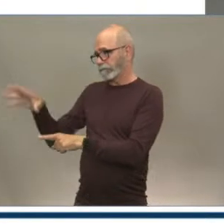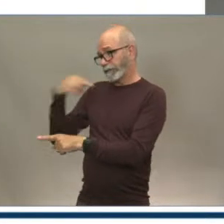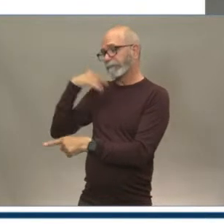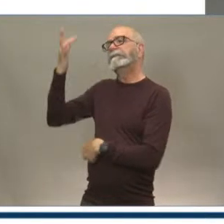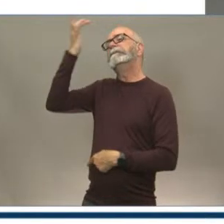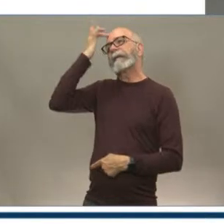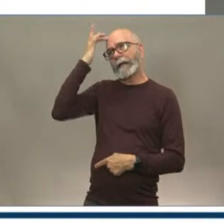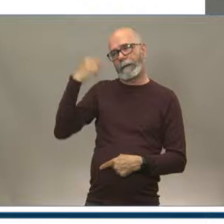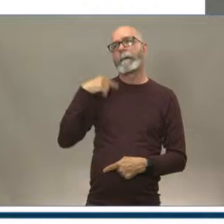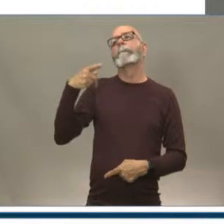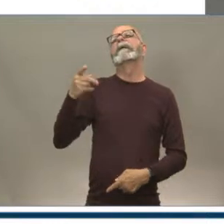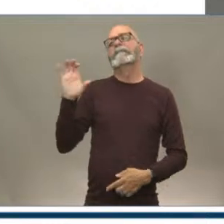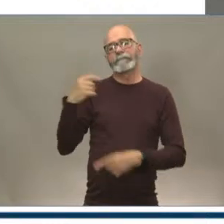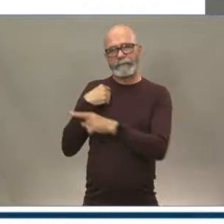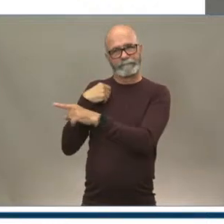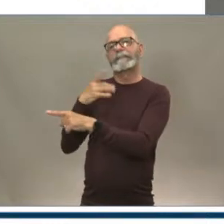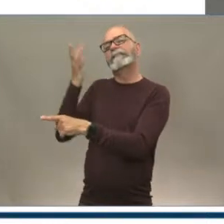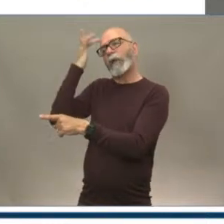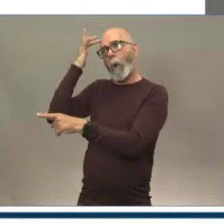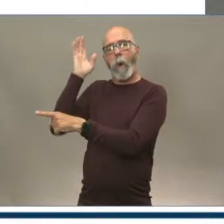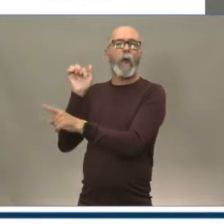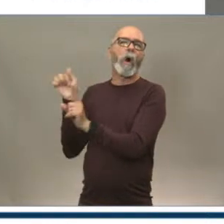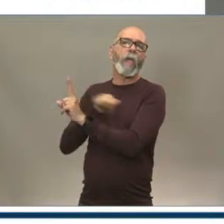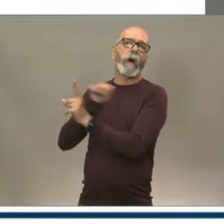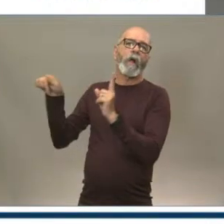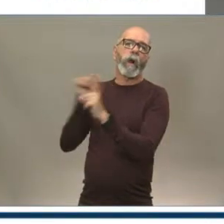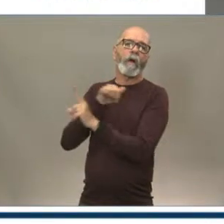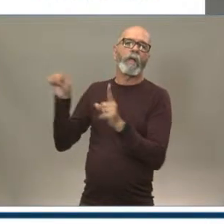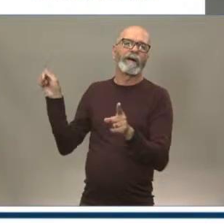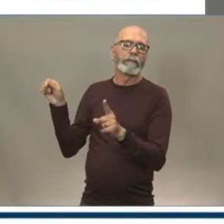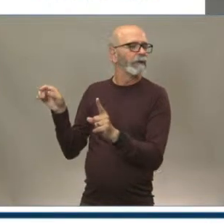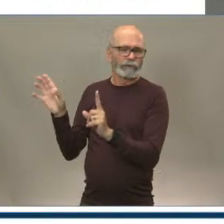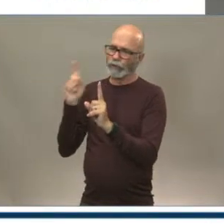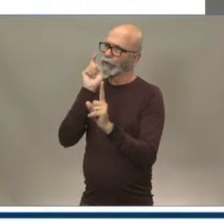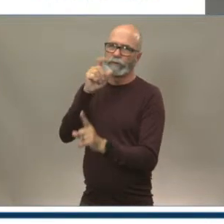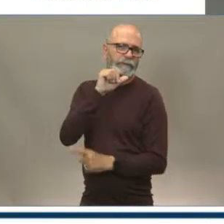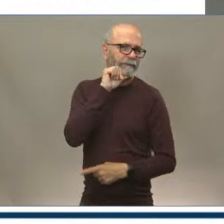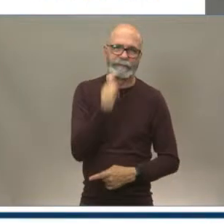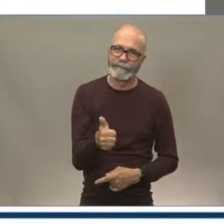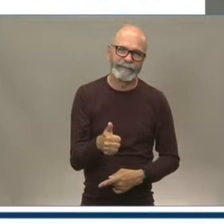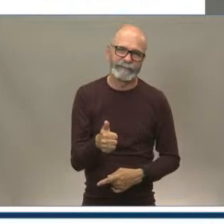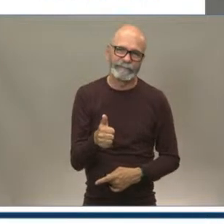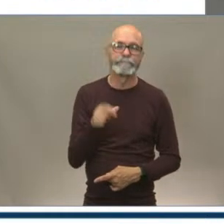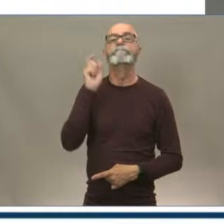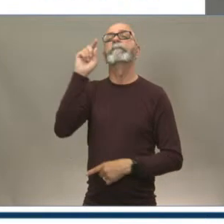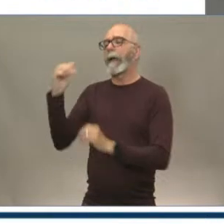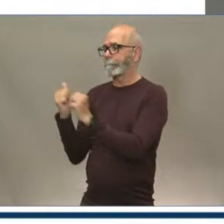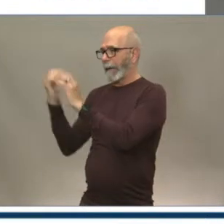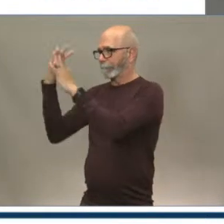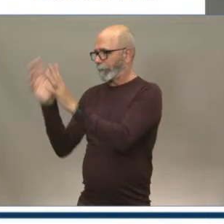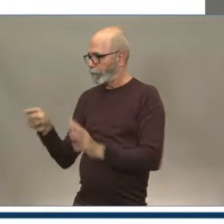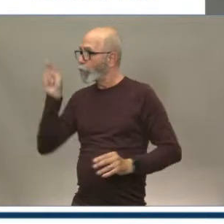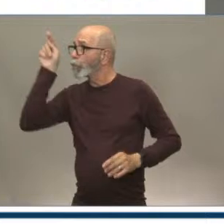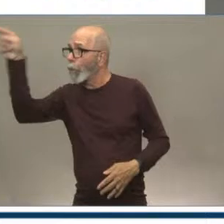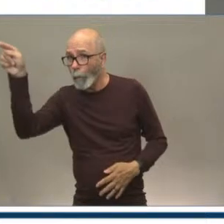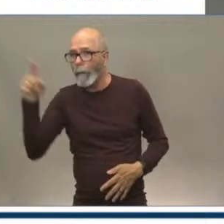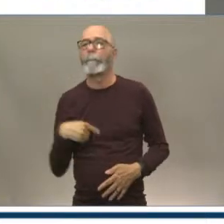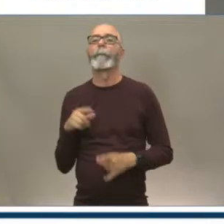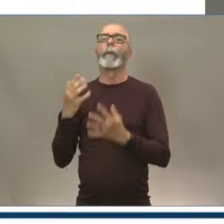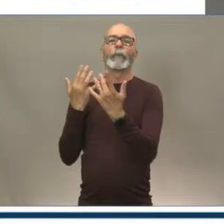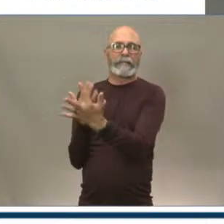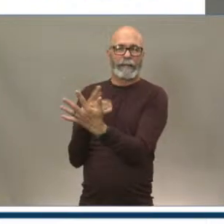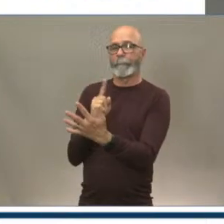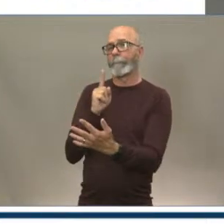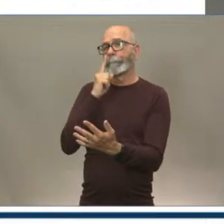a test, a rapid test through a pop-up center. That means you're going to have to be patient for a bit of time. We need Nova Scotians' cooperation as